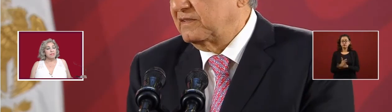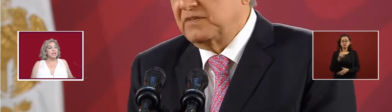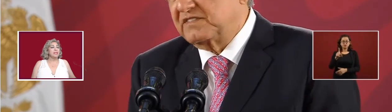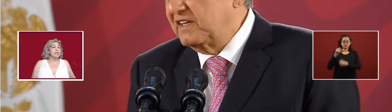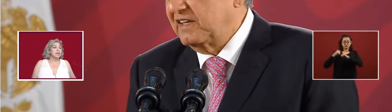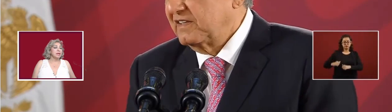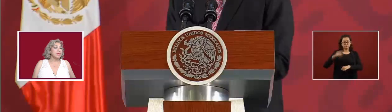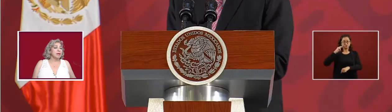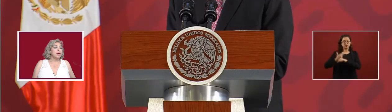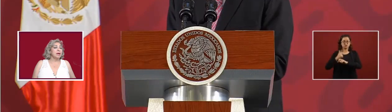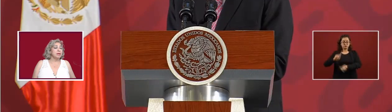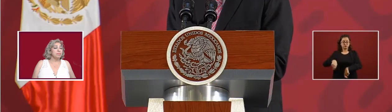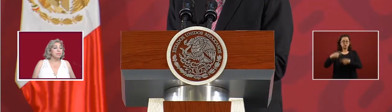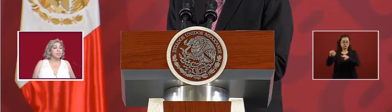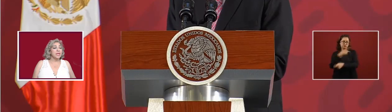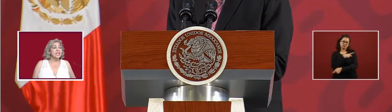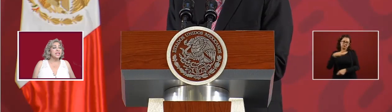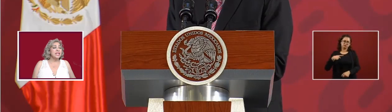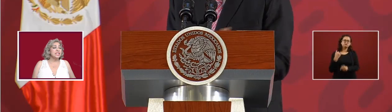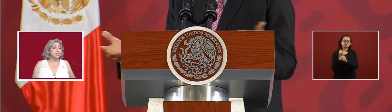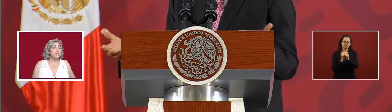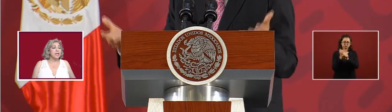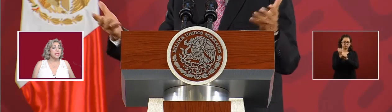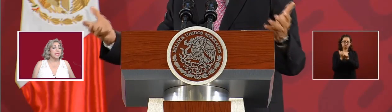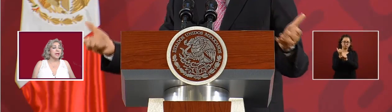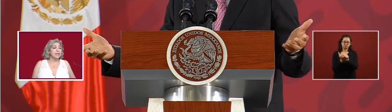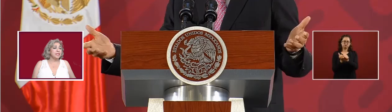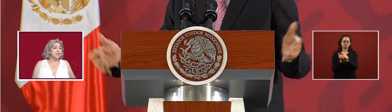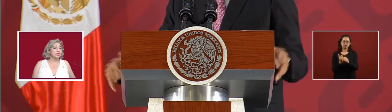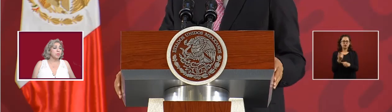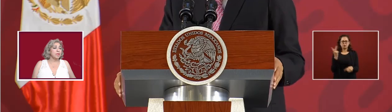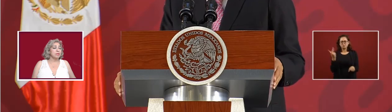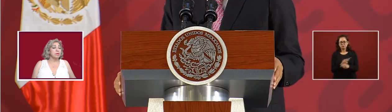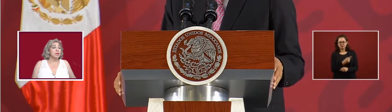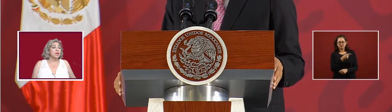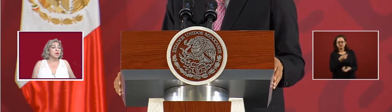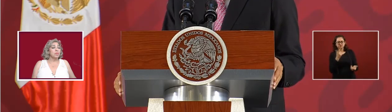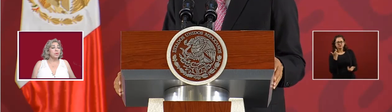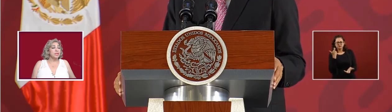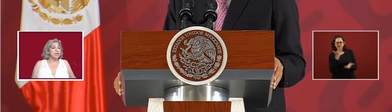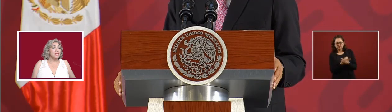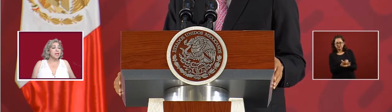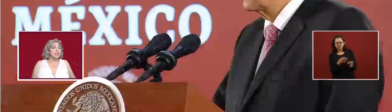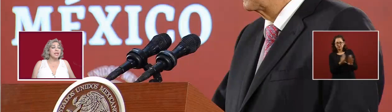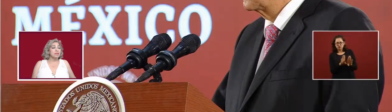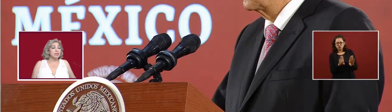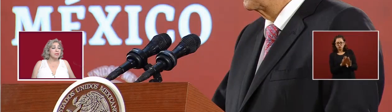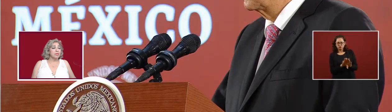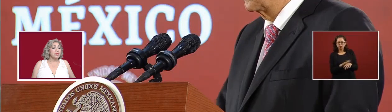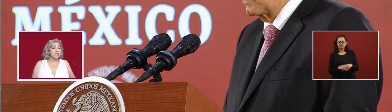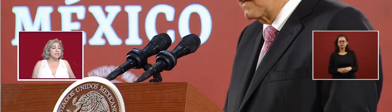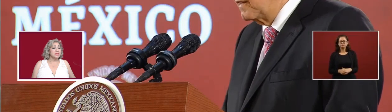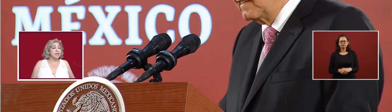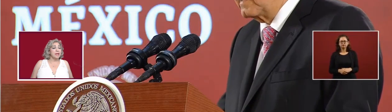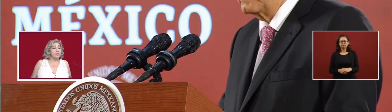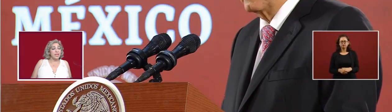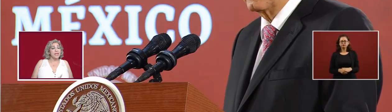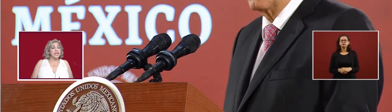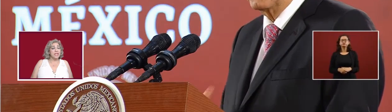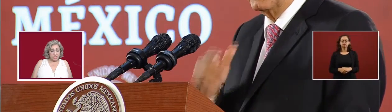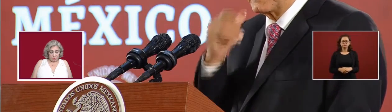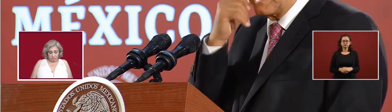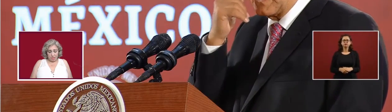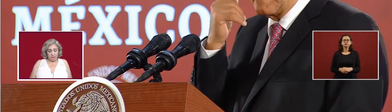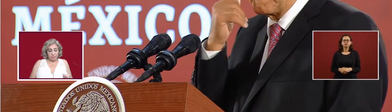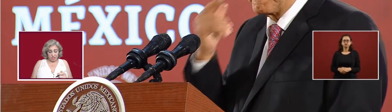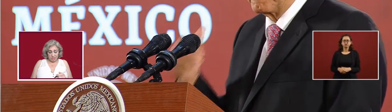that it needs to be dealt with with the legal authorities and they